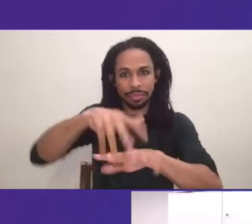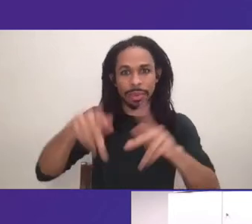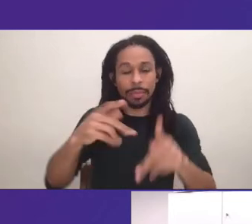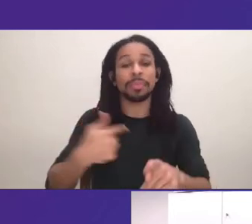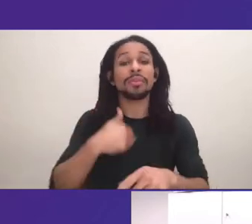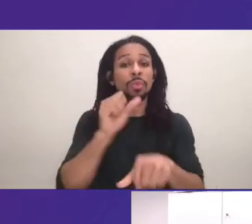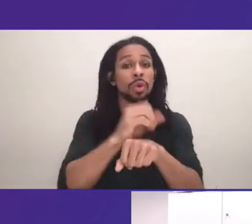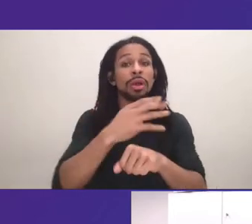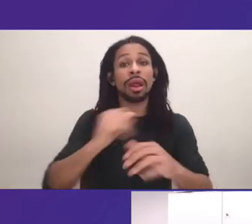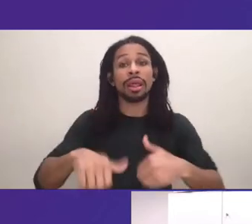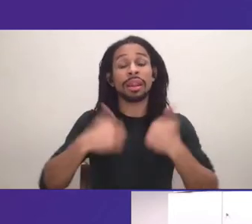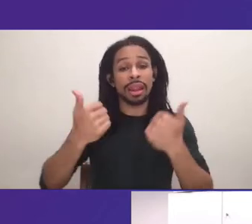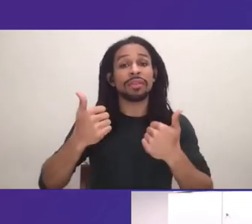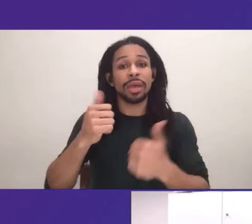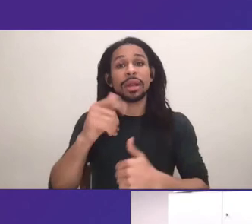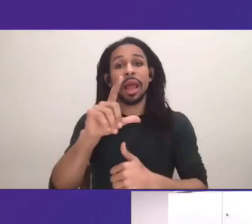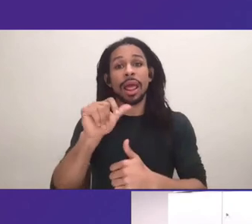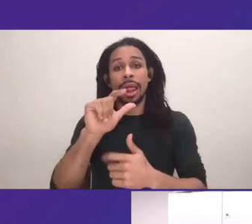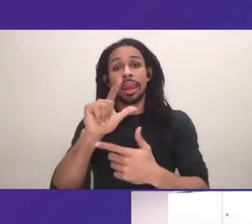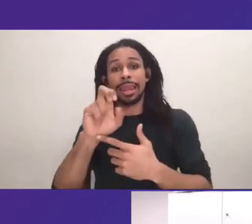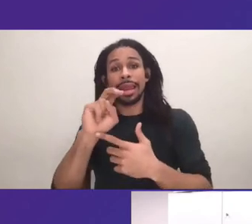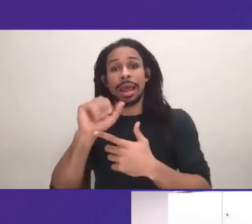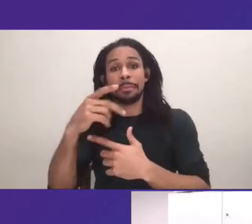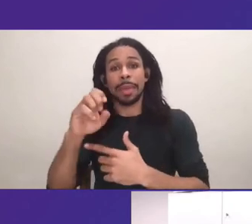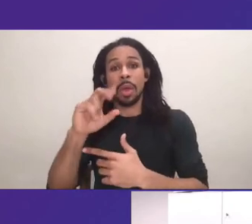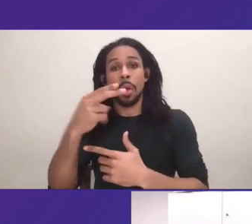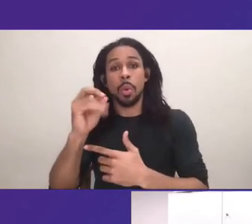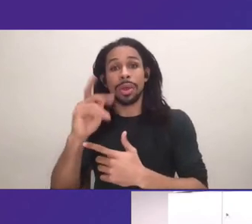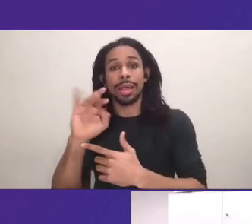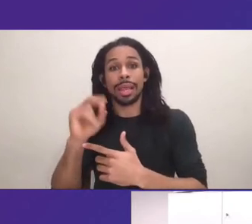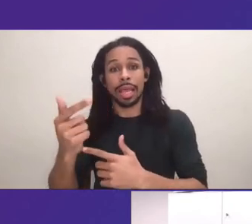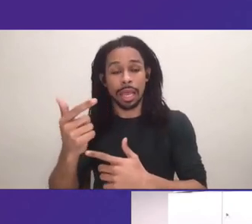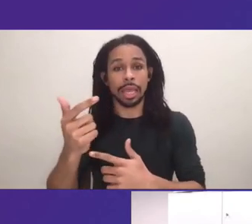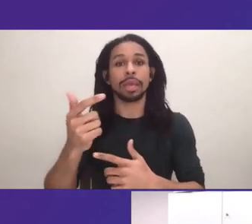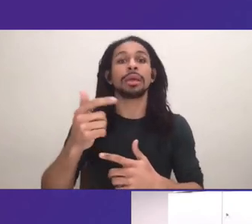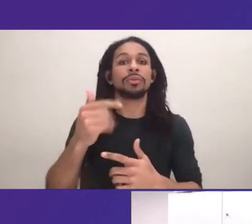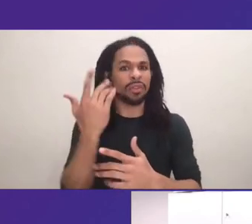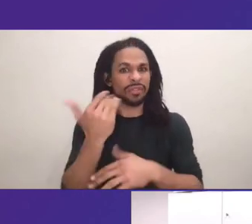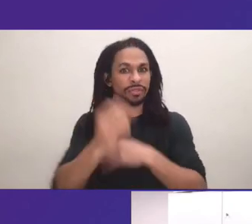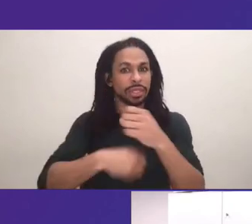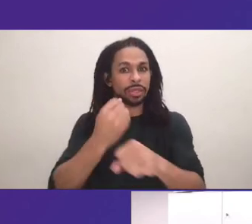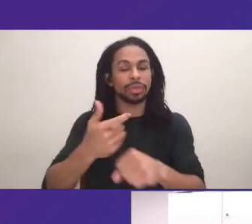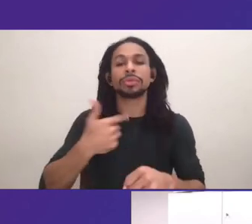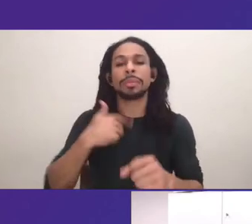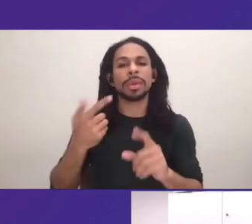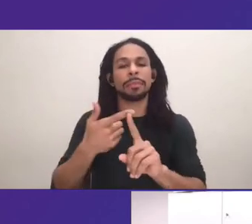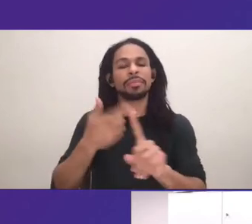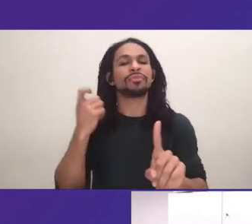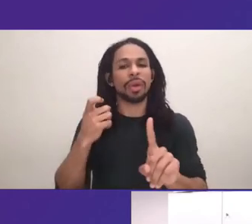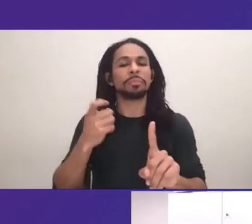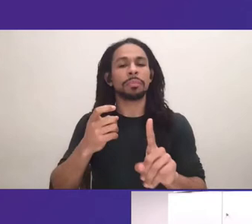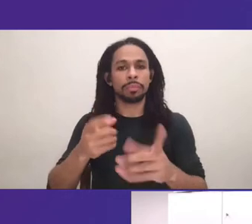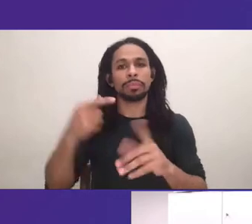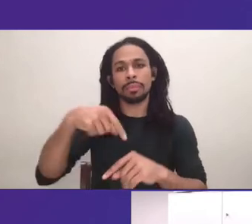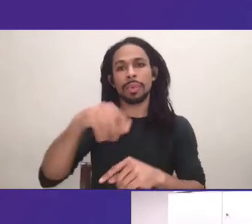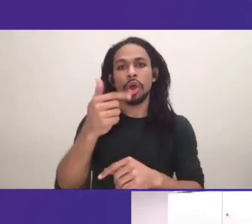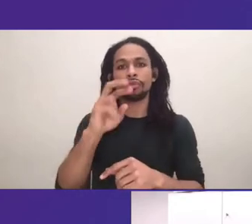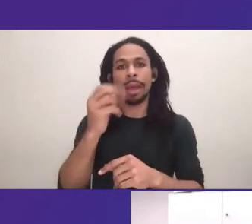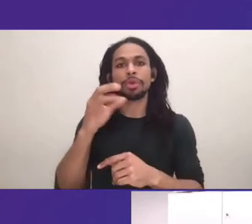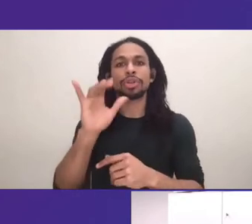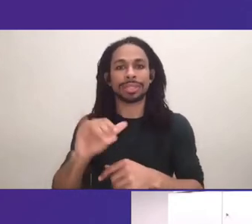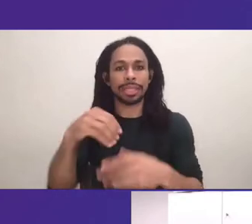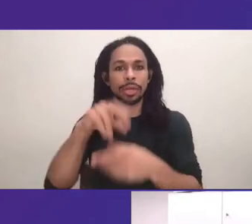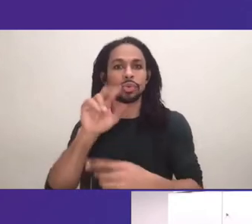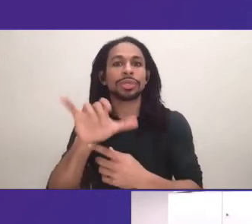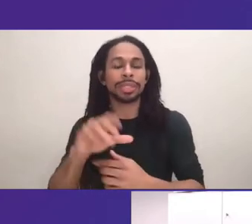for 15 years now, and I'm coming to you live from Dance NYC's offices in Gramercy, New York City. I am currently